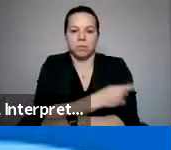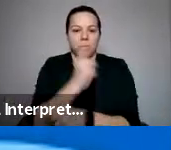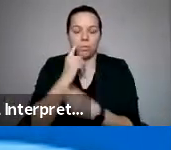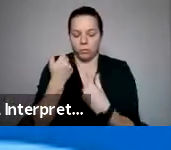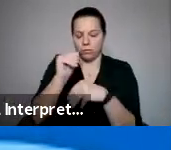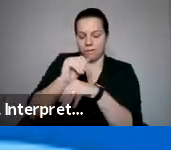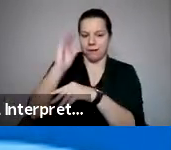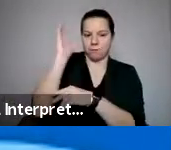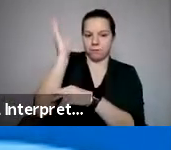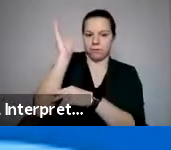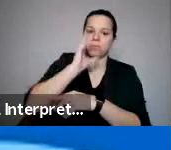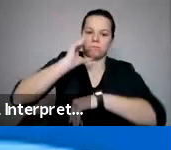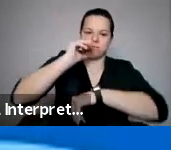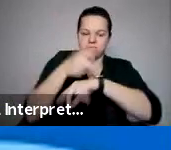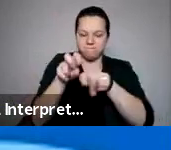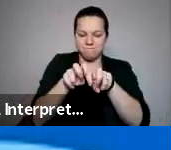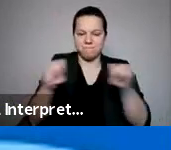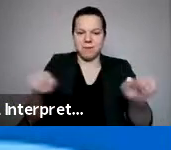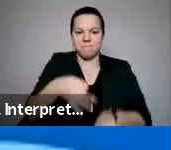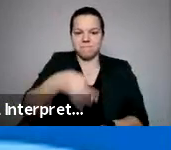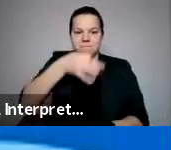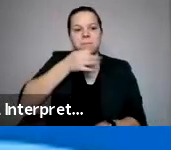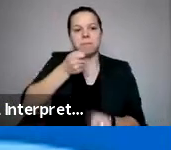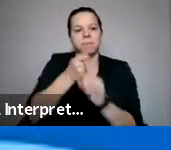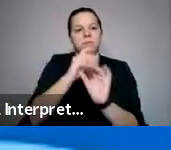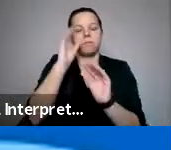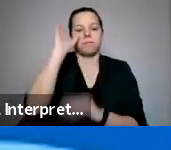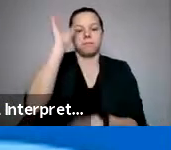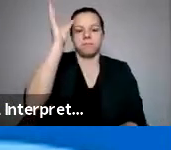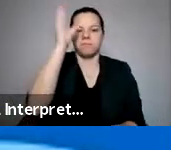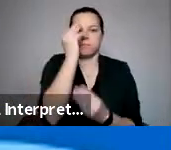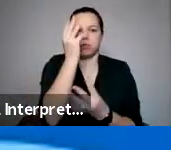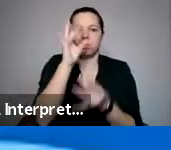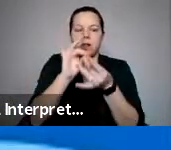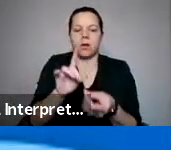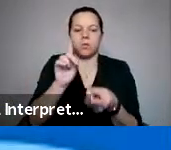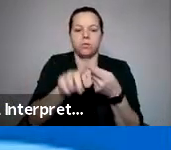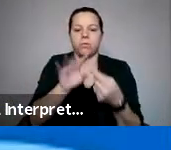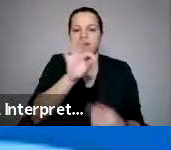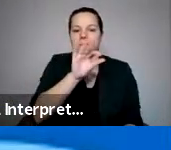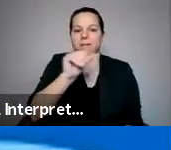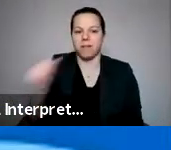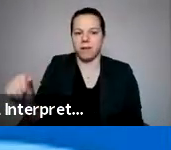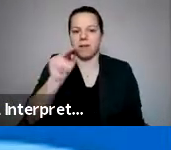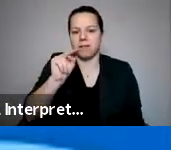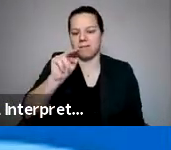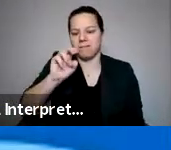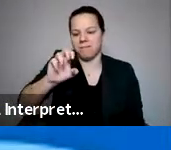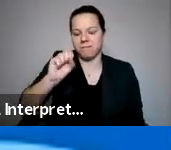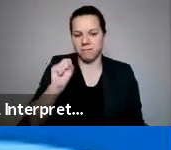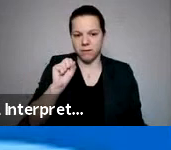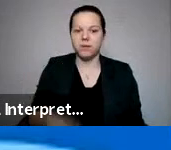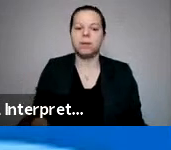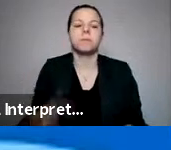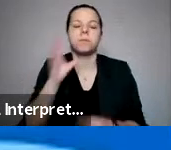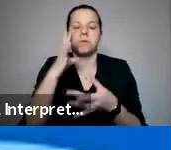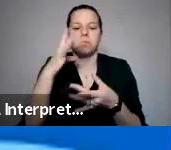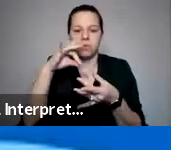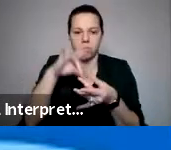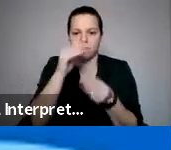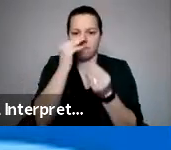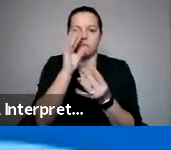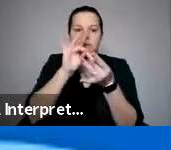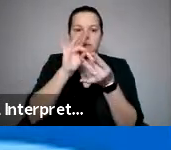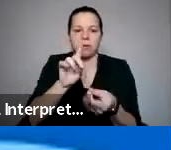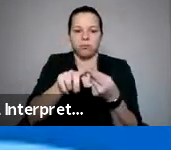of experts to present information on FAA's noise research program, including details on the recently released Neighborhood